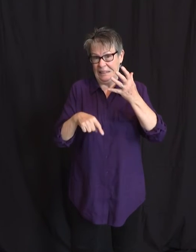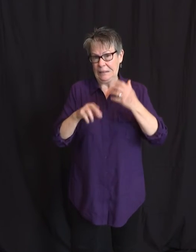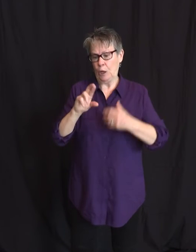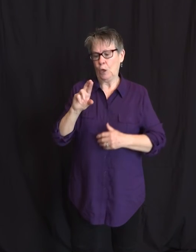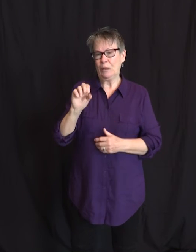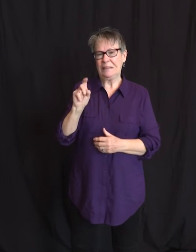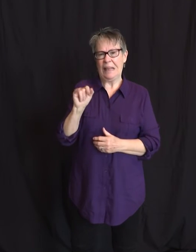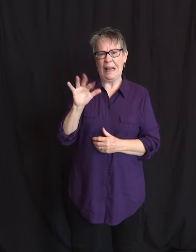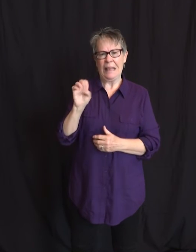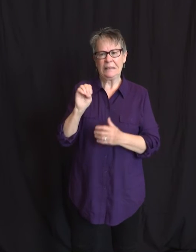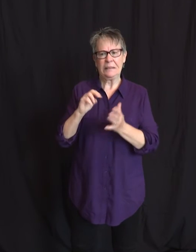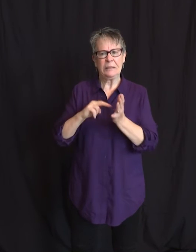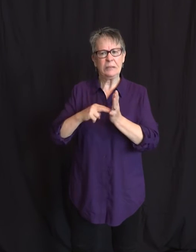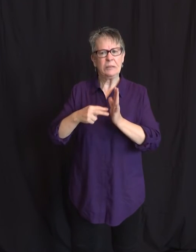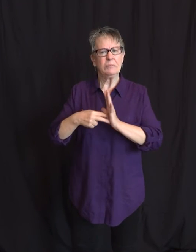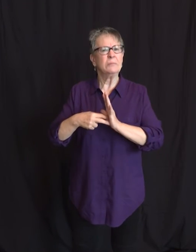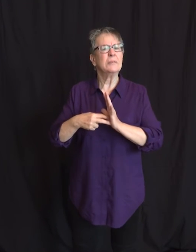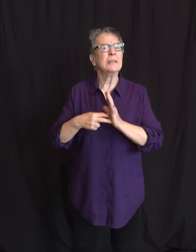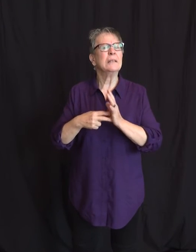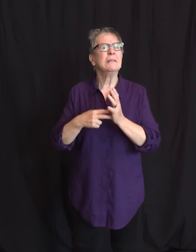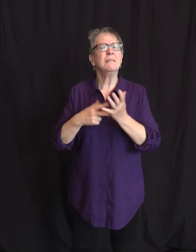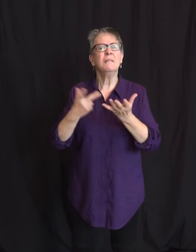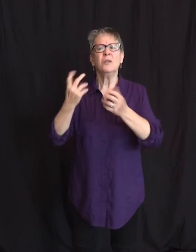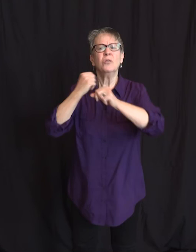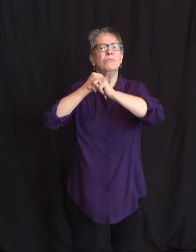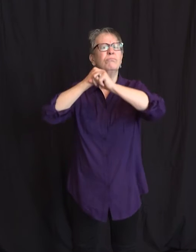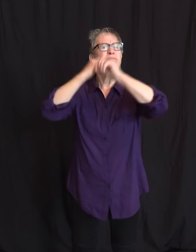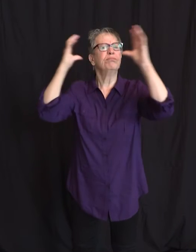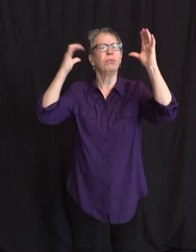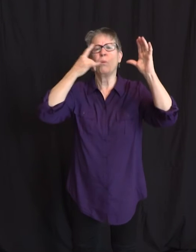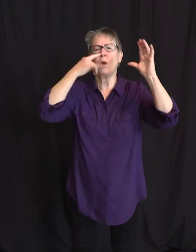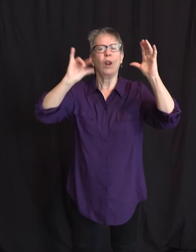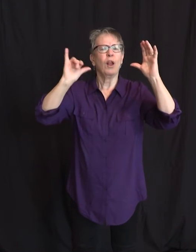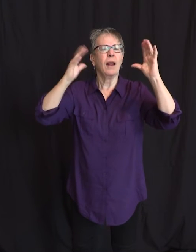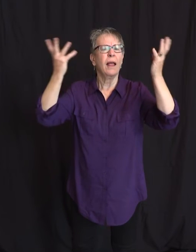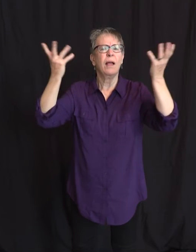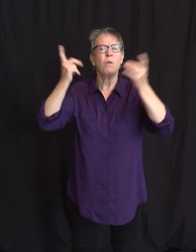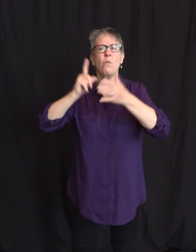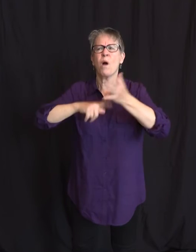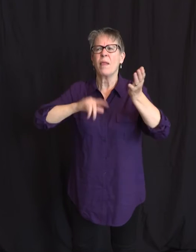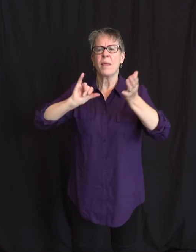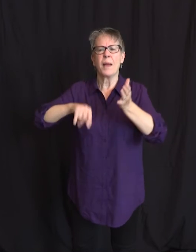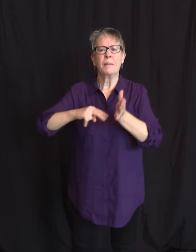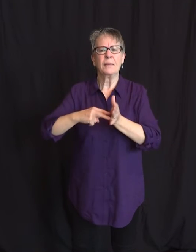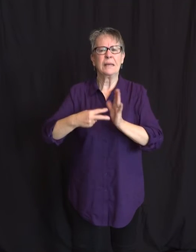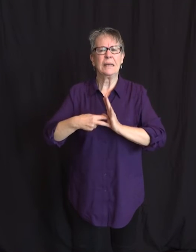resources for looking after those facilities? May I jump in first, Judy, and then go to you?